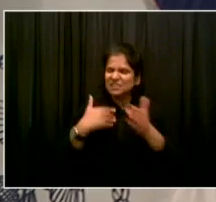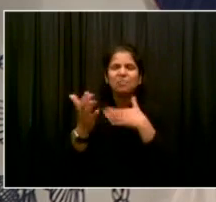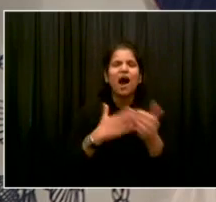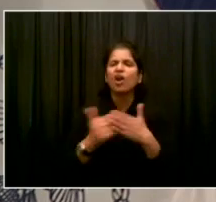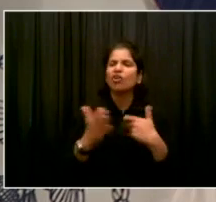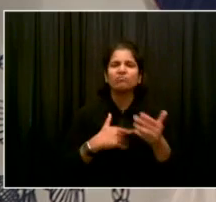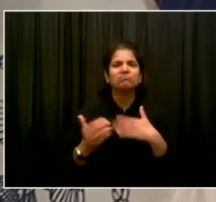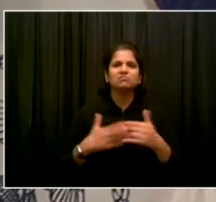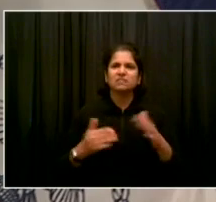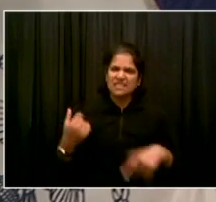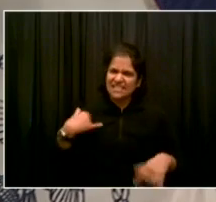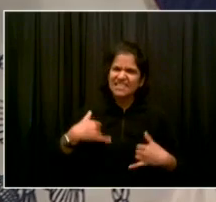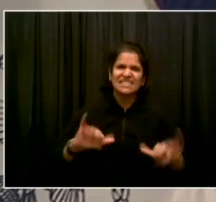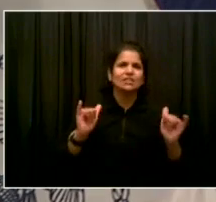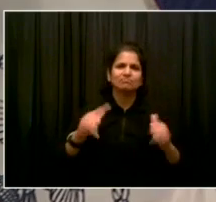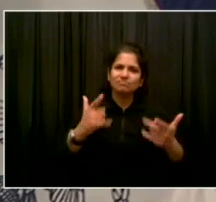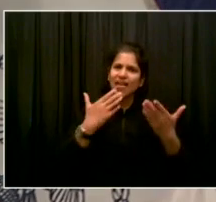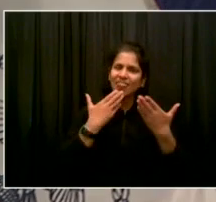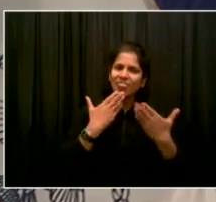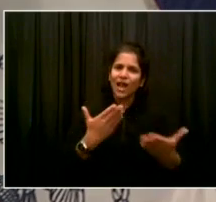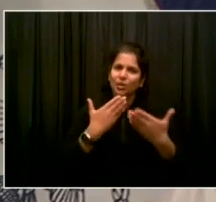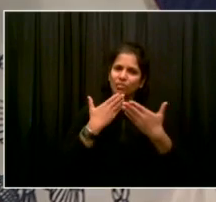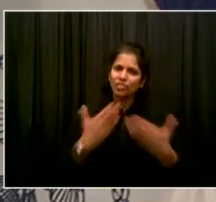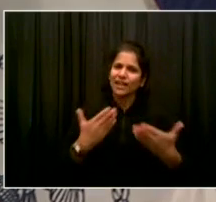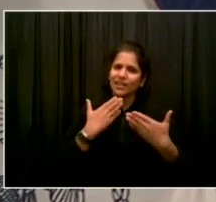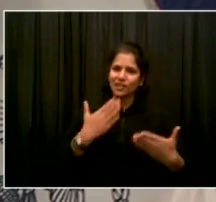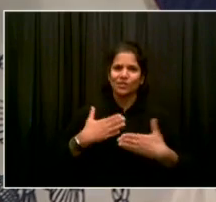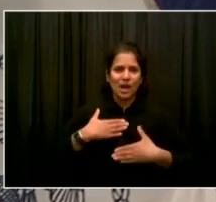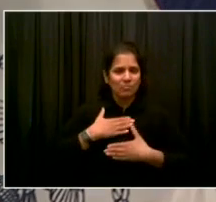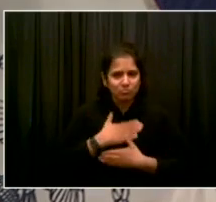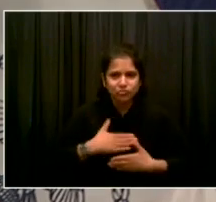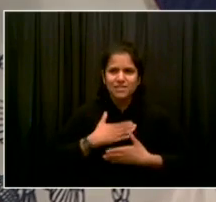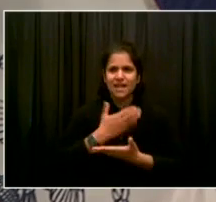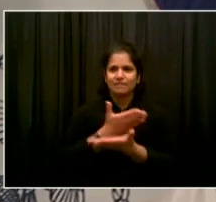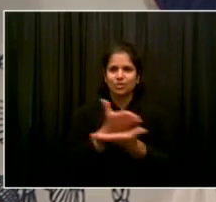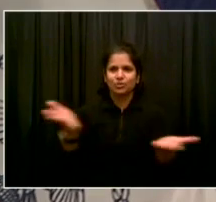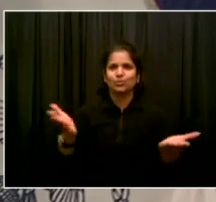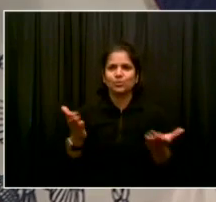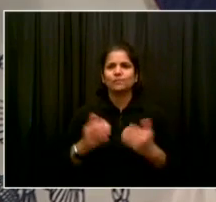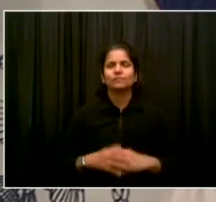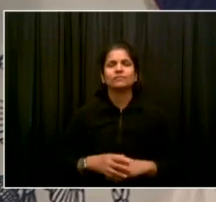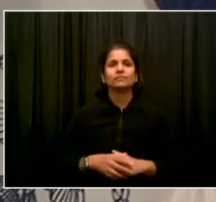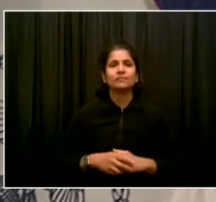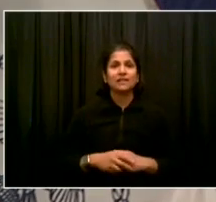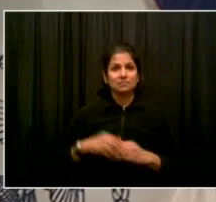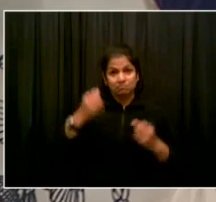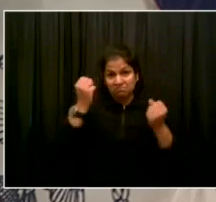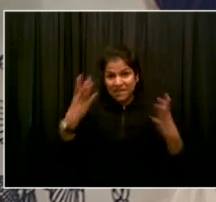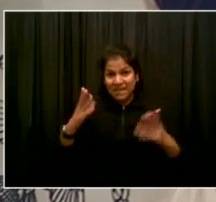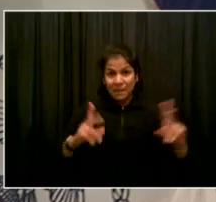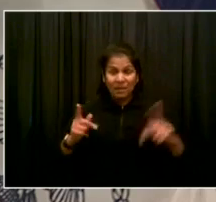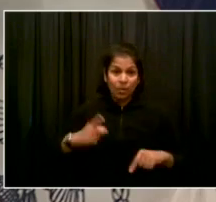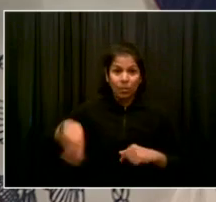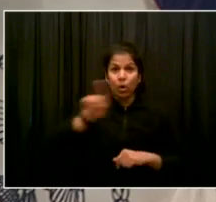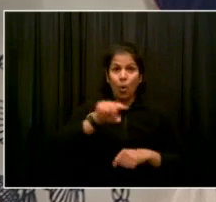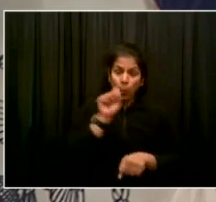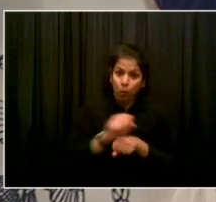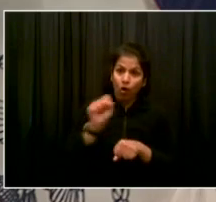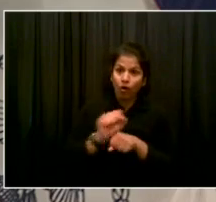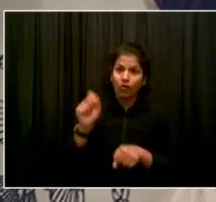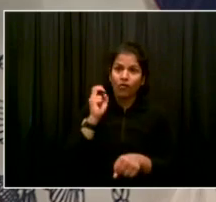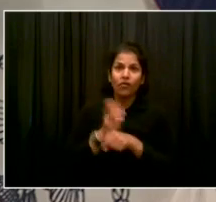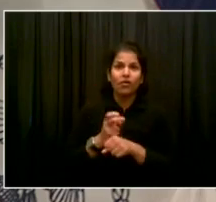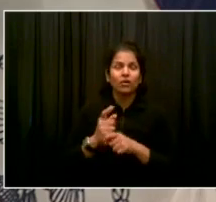appreciative for all the people out there working every day to keep everyone safe. Thanks to all our healthcare heroes and our